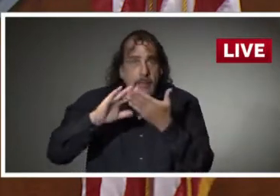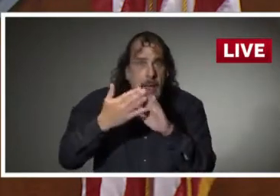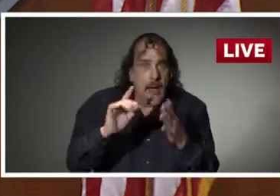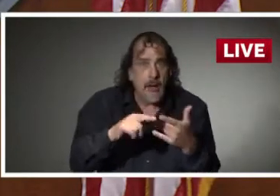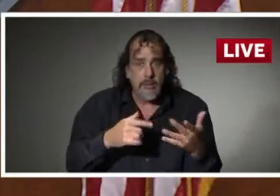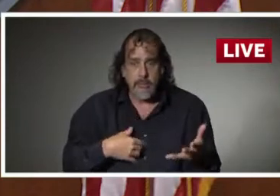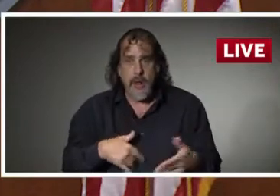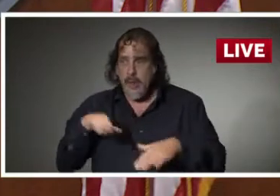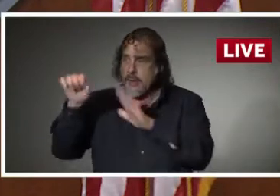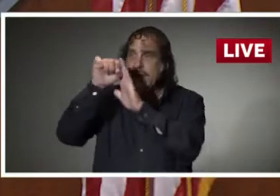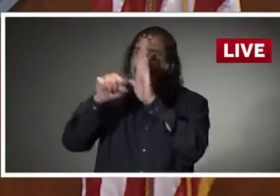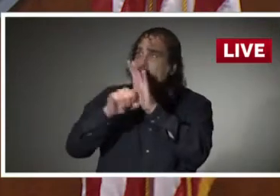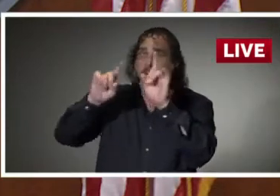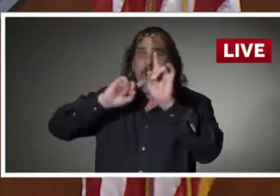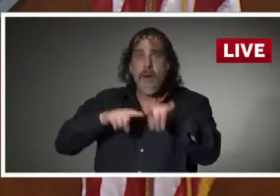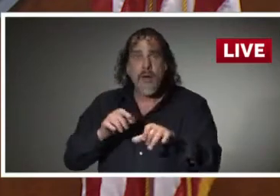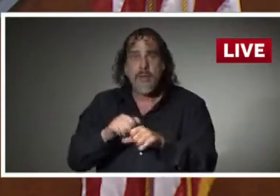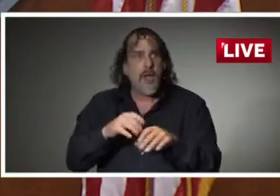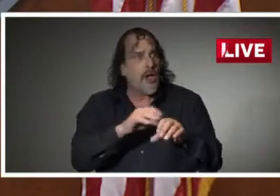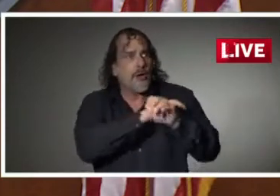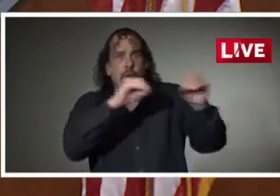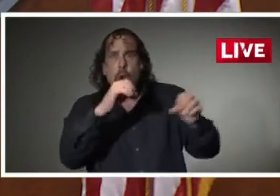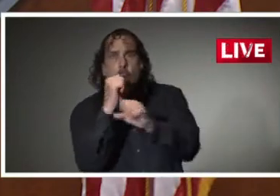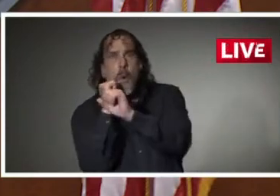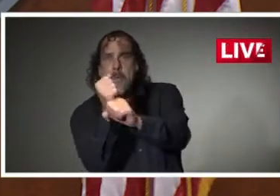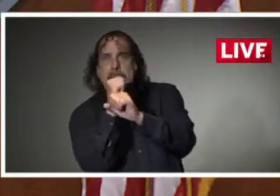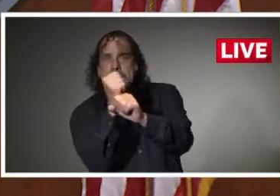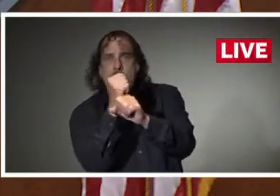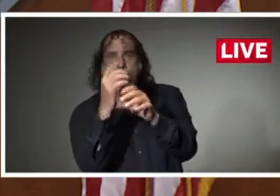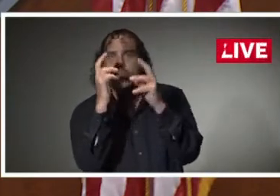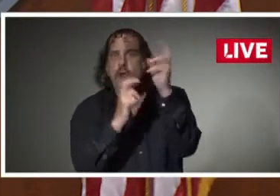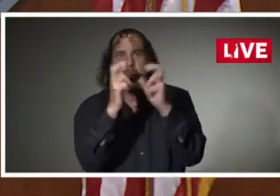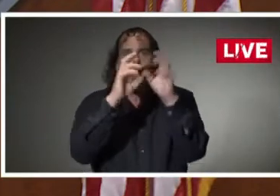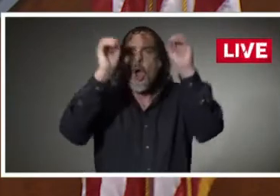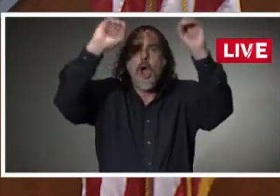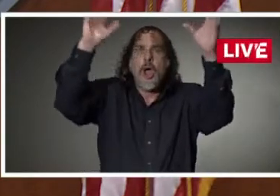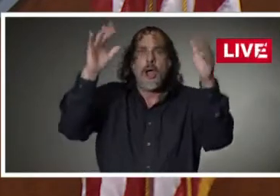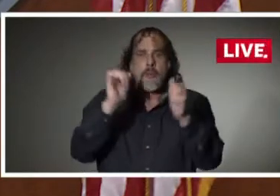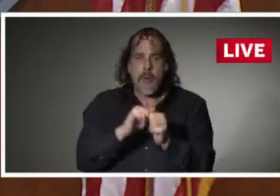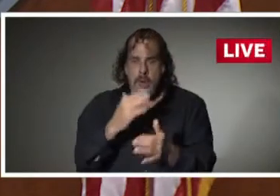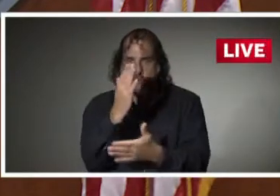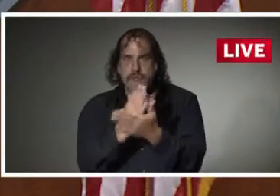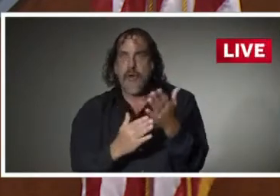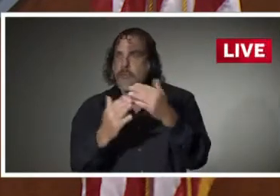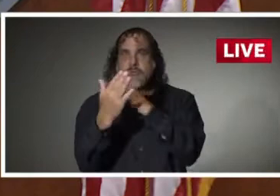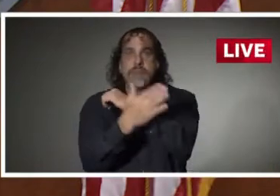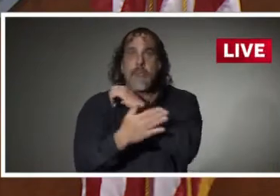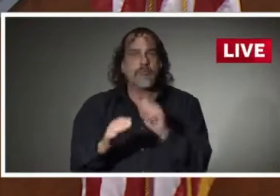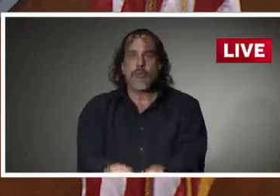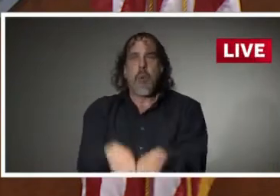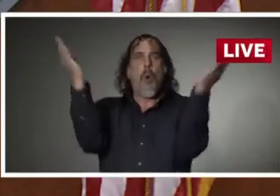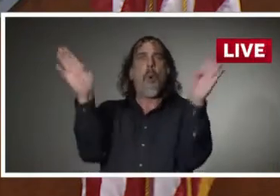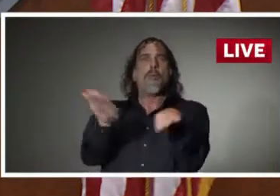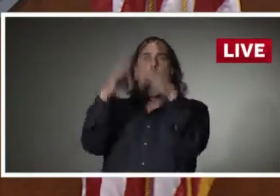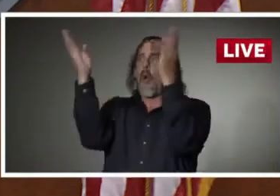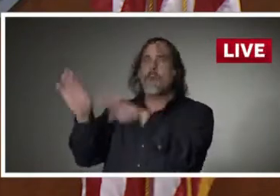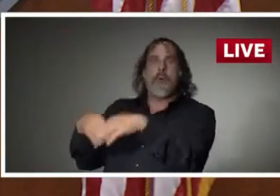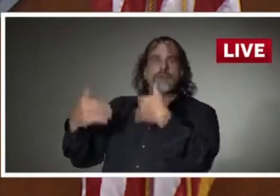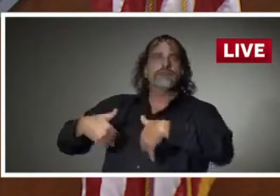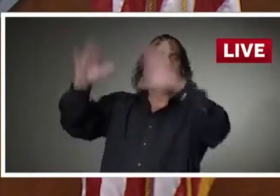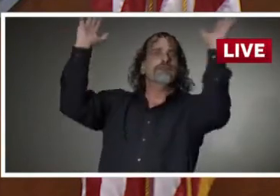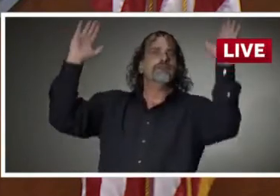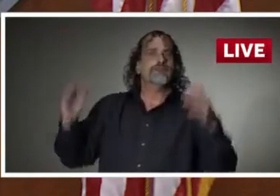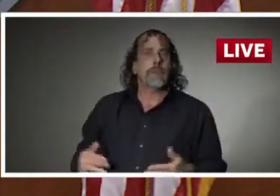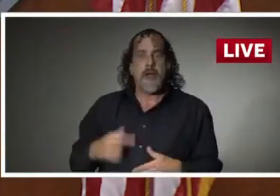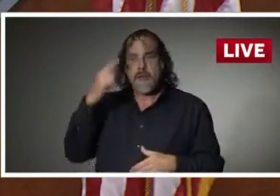statewide orders in effect that didn't allow for baseball to be taking place. And yet we had some communities that just opened up anyway because they decided